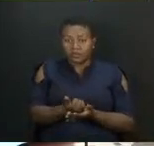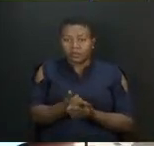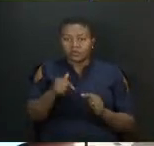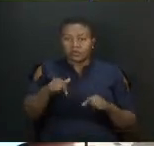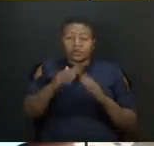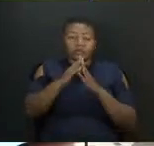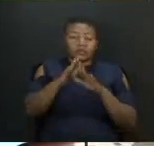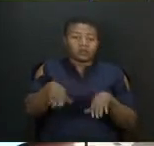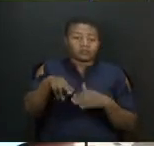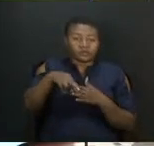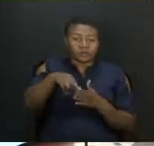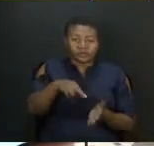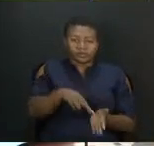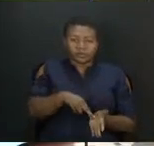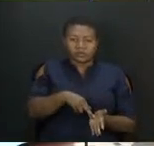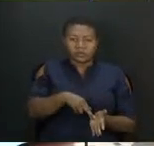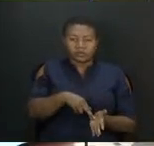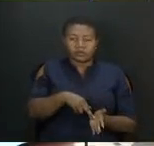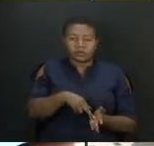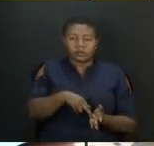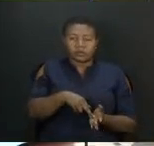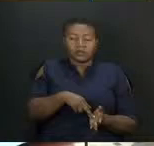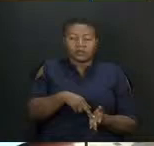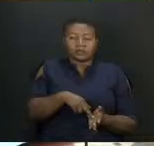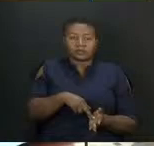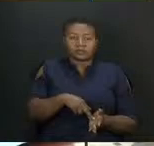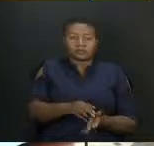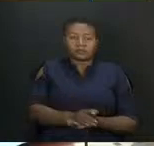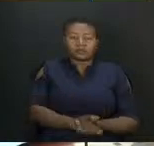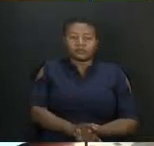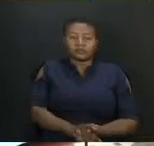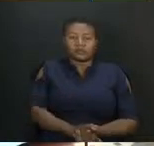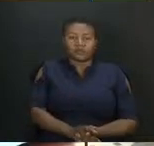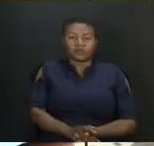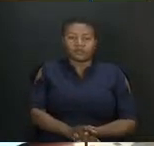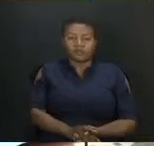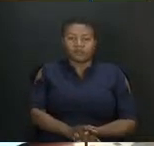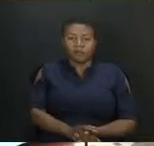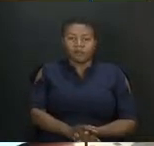record. This is a house of record, Mr. Speaker.